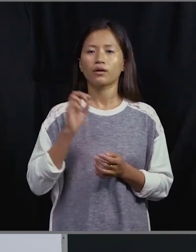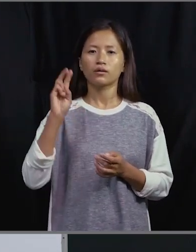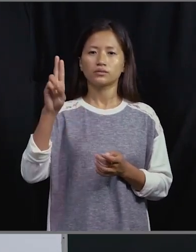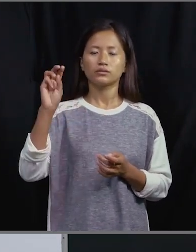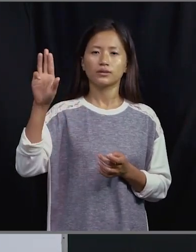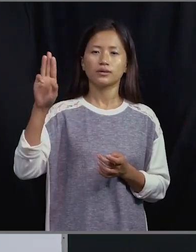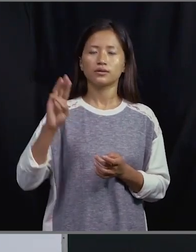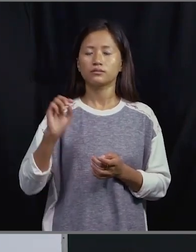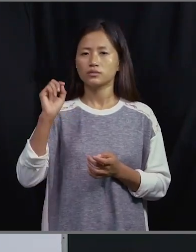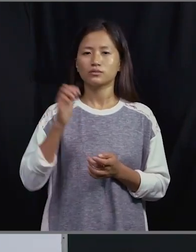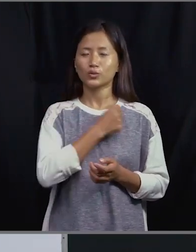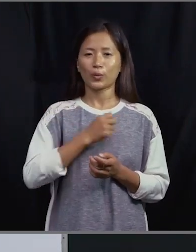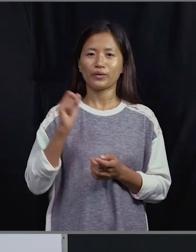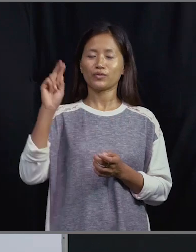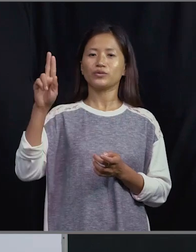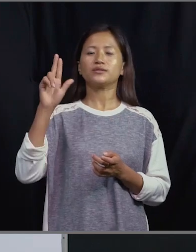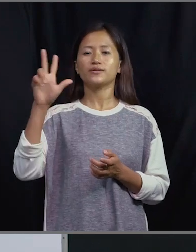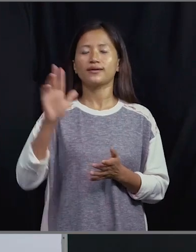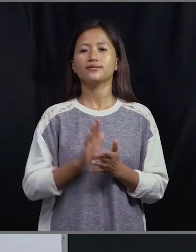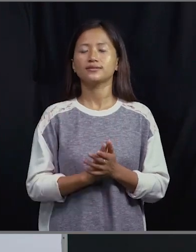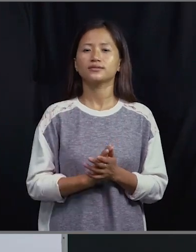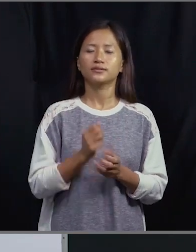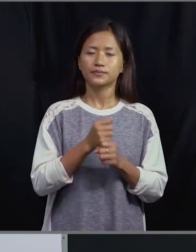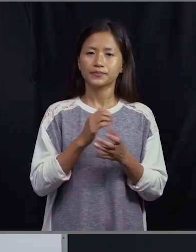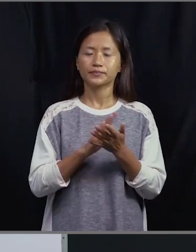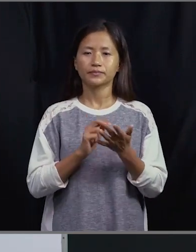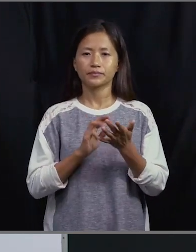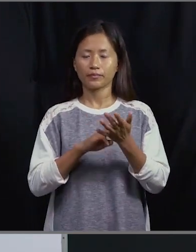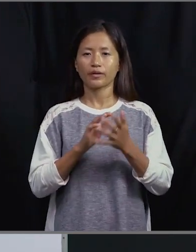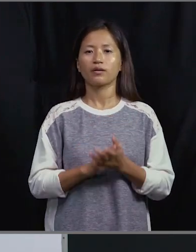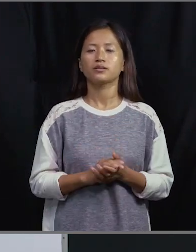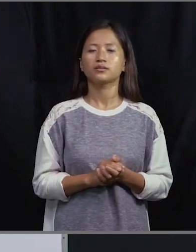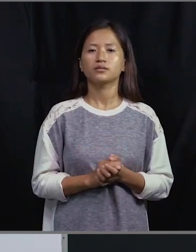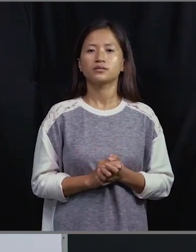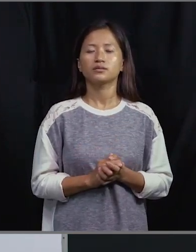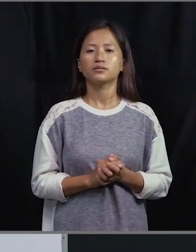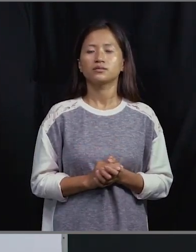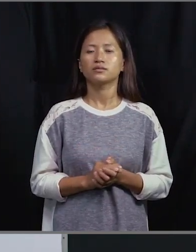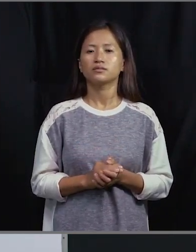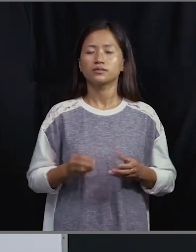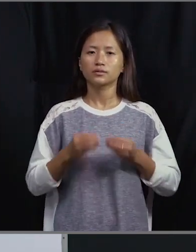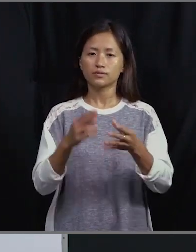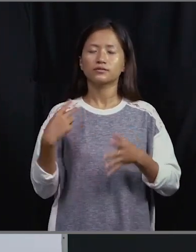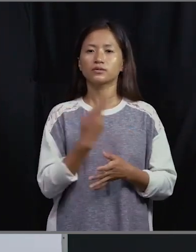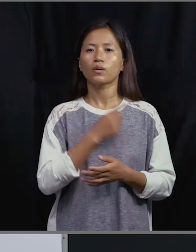how much do we get here? 50 divided by 28 will give